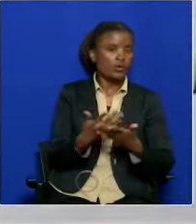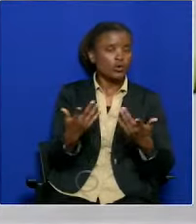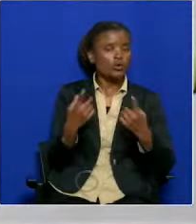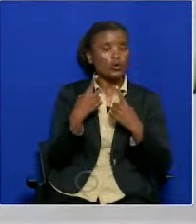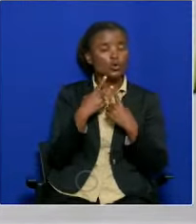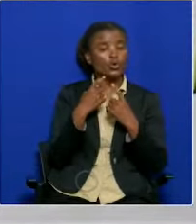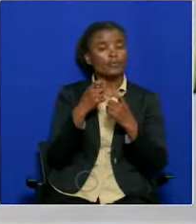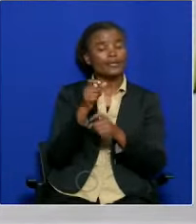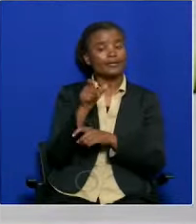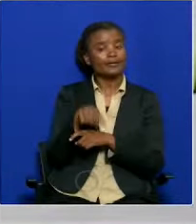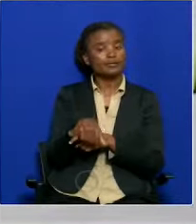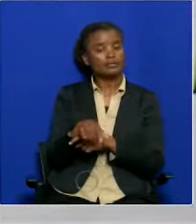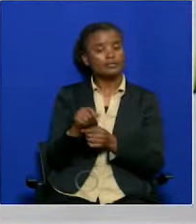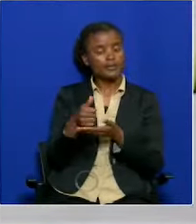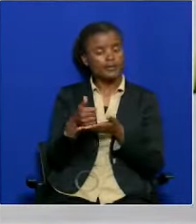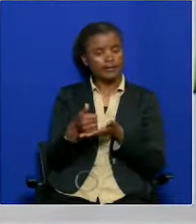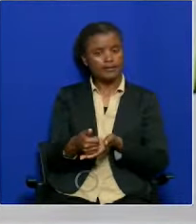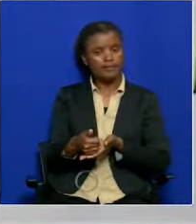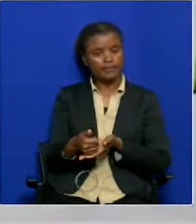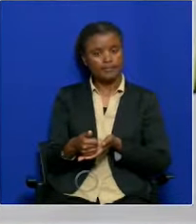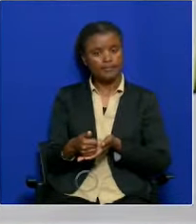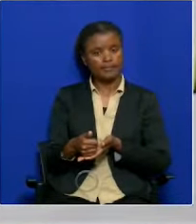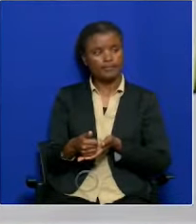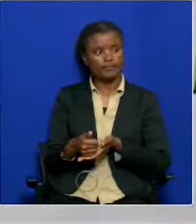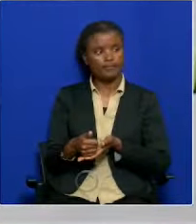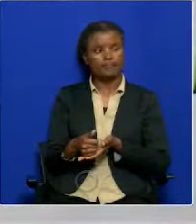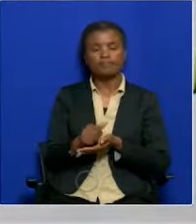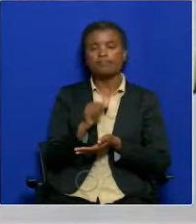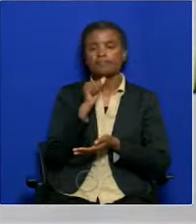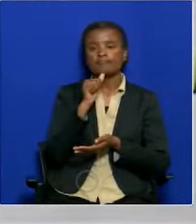matter, irrespective of